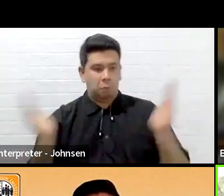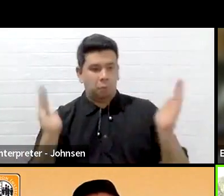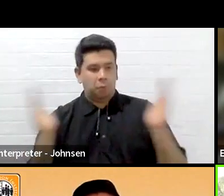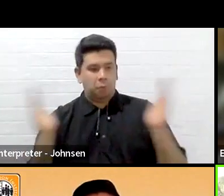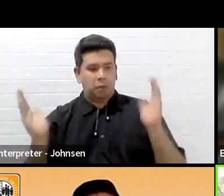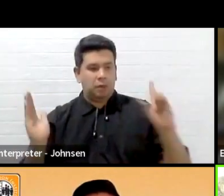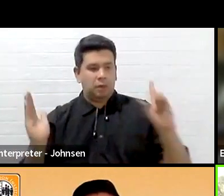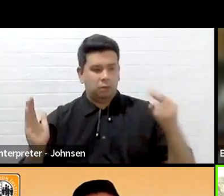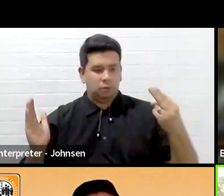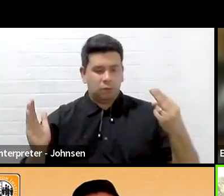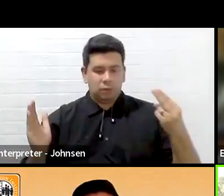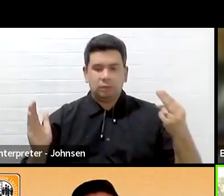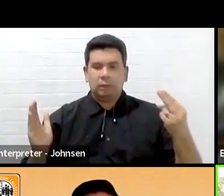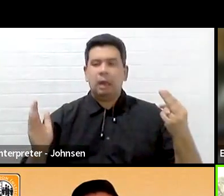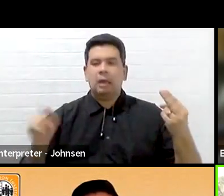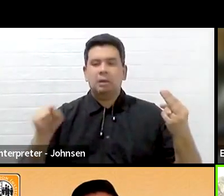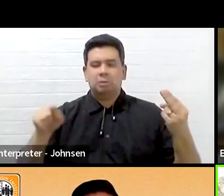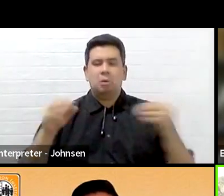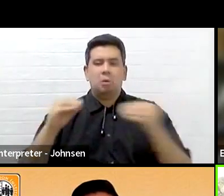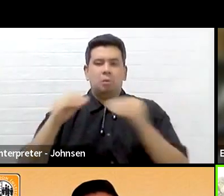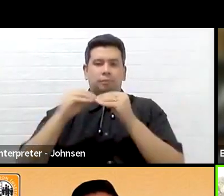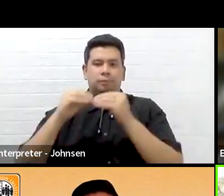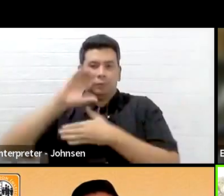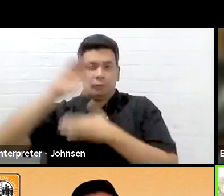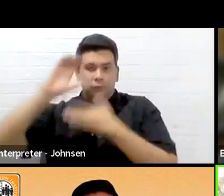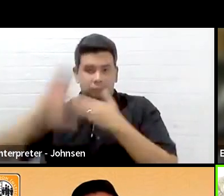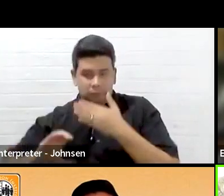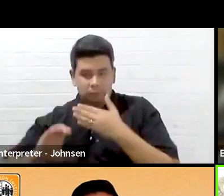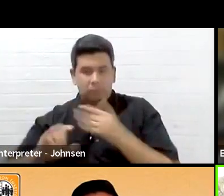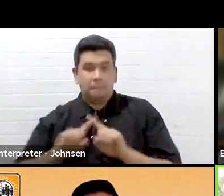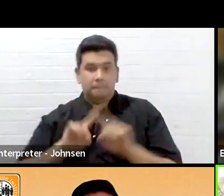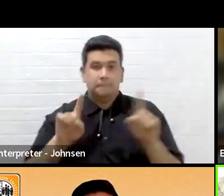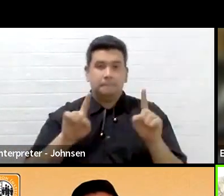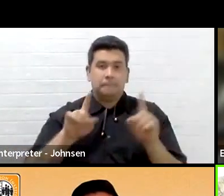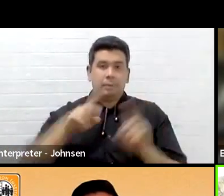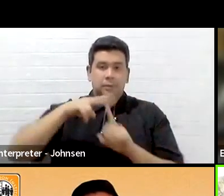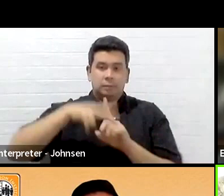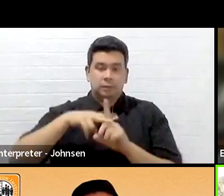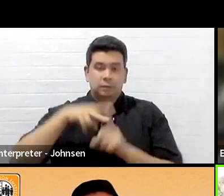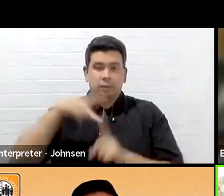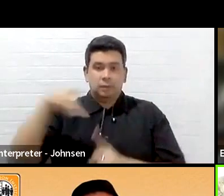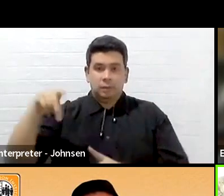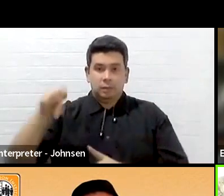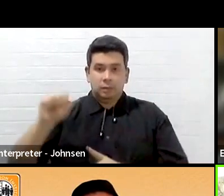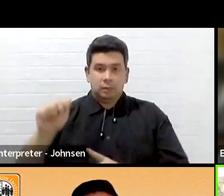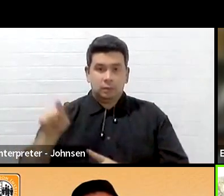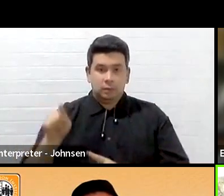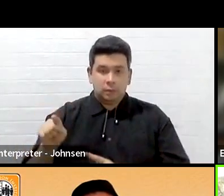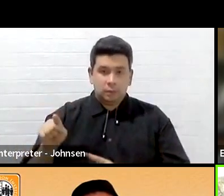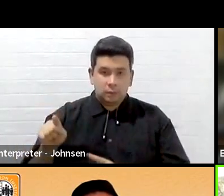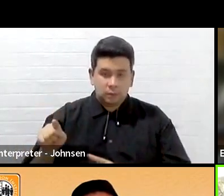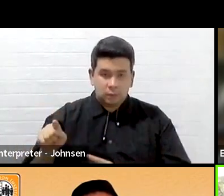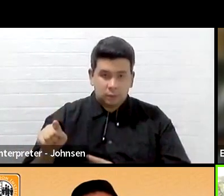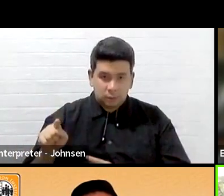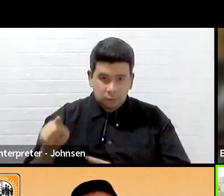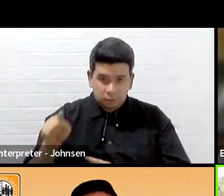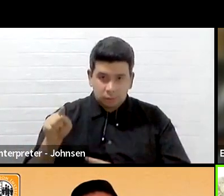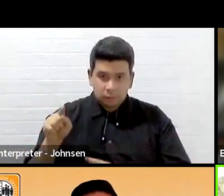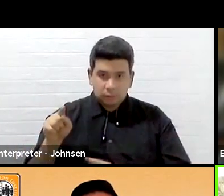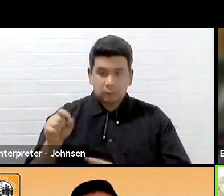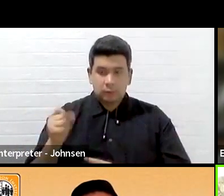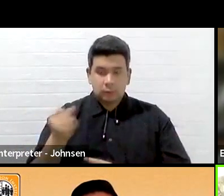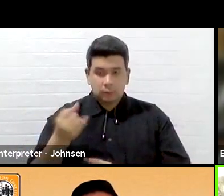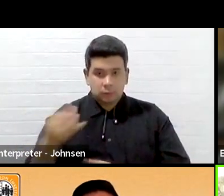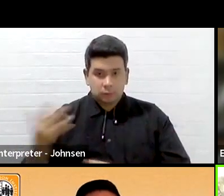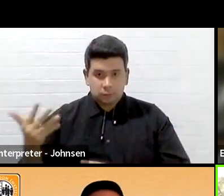data set. However, if we apply the PSA case for the number of cases,